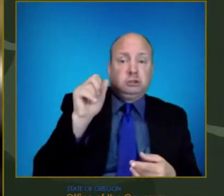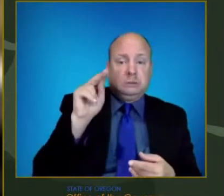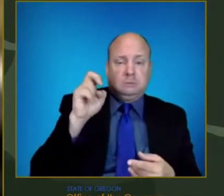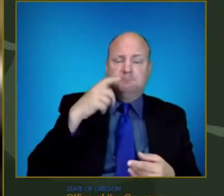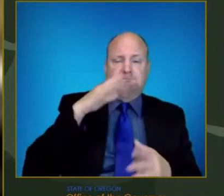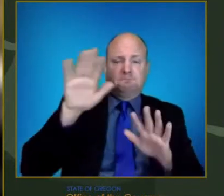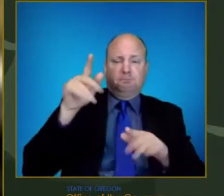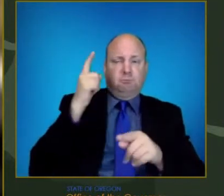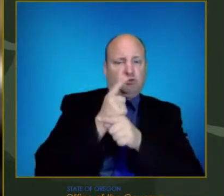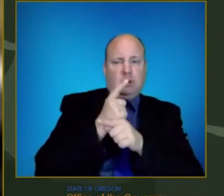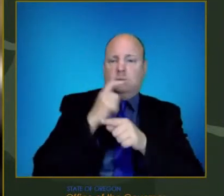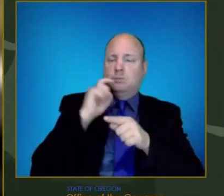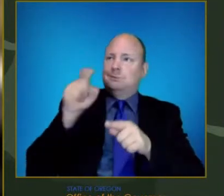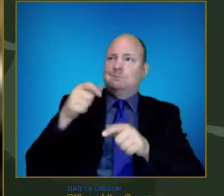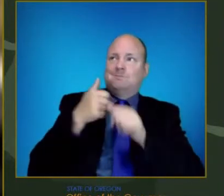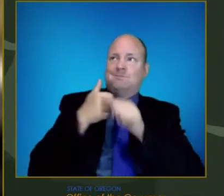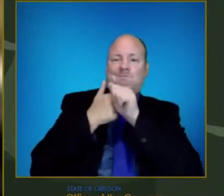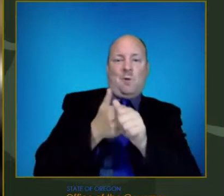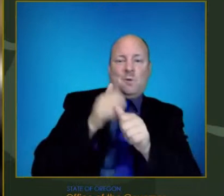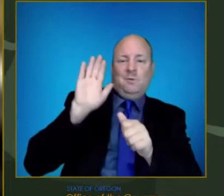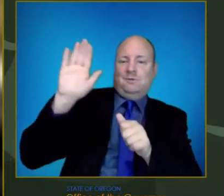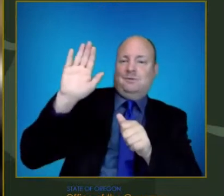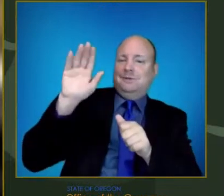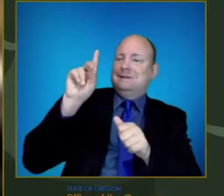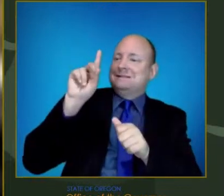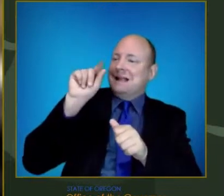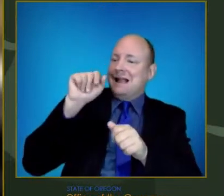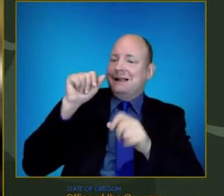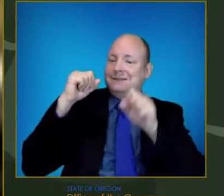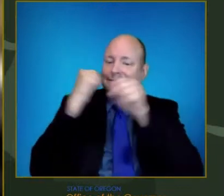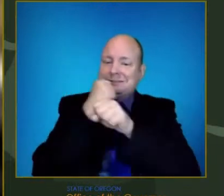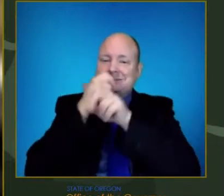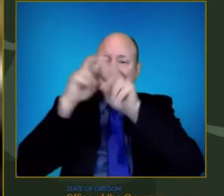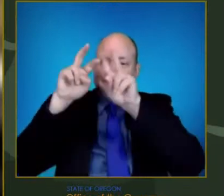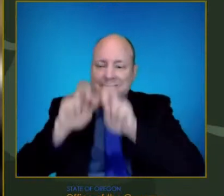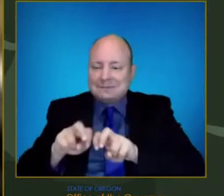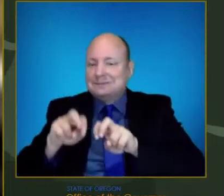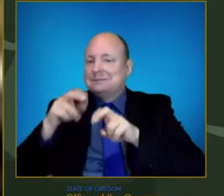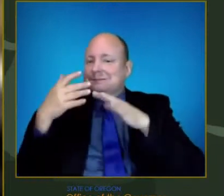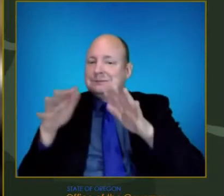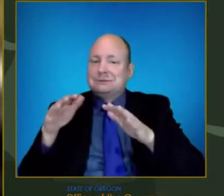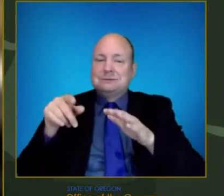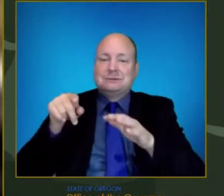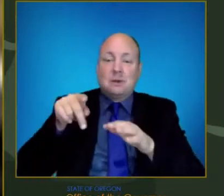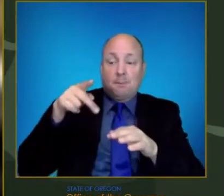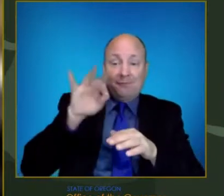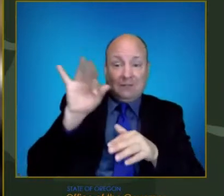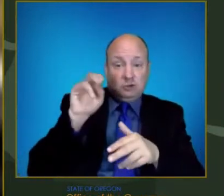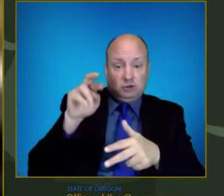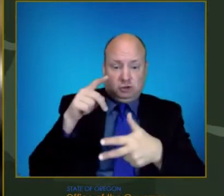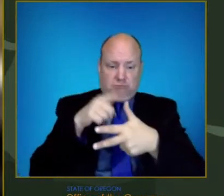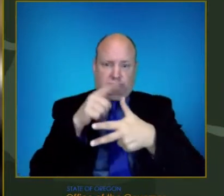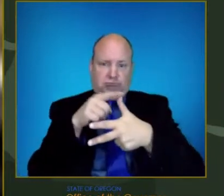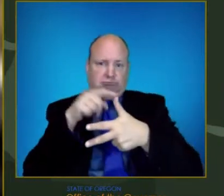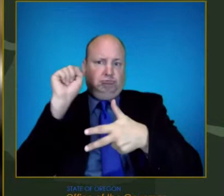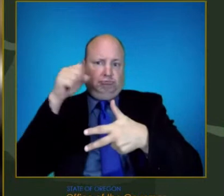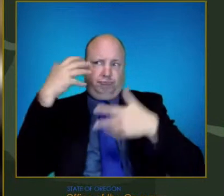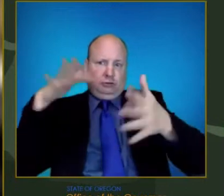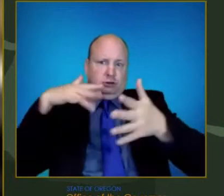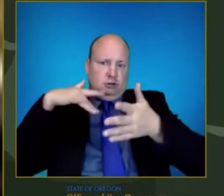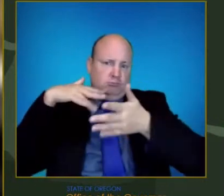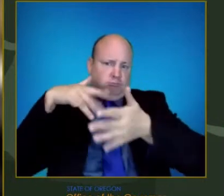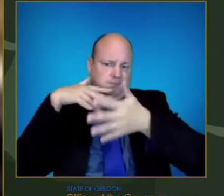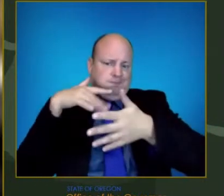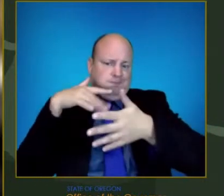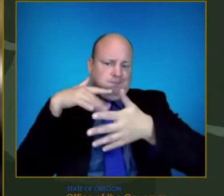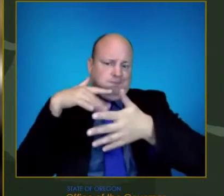data. And Pfizer has been out in front with, you know, getting the studies done and submitting data to the FDA so that the